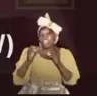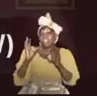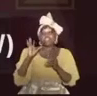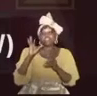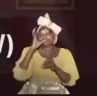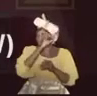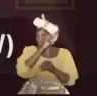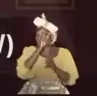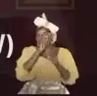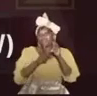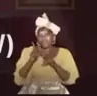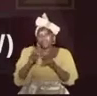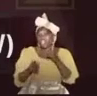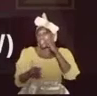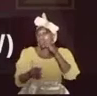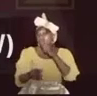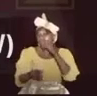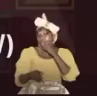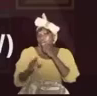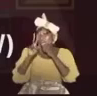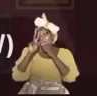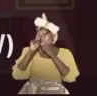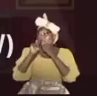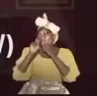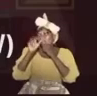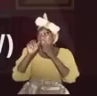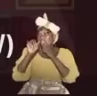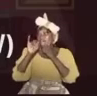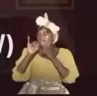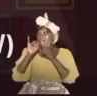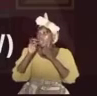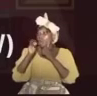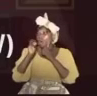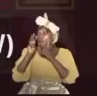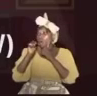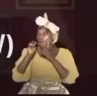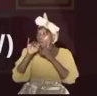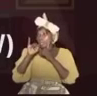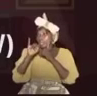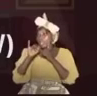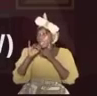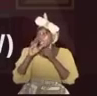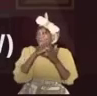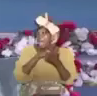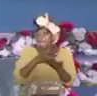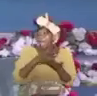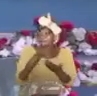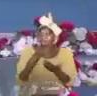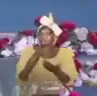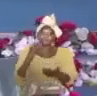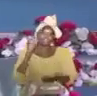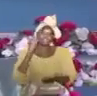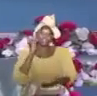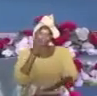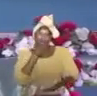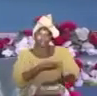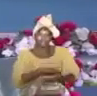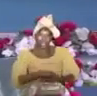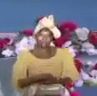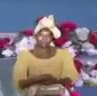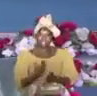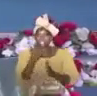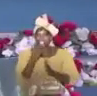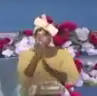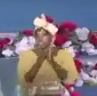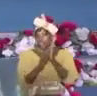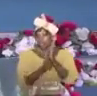one, the woman called Naomi, and then her daughters-in-law, Ruth and